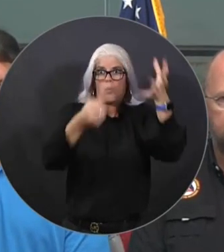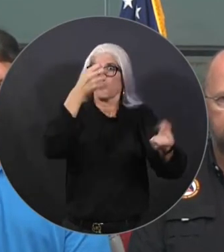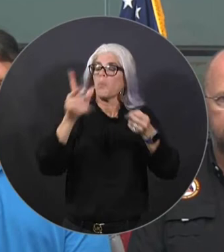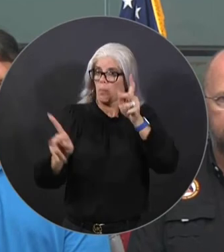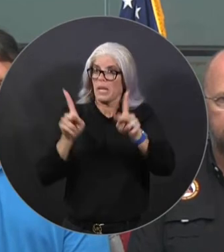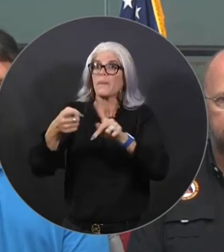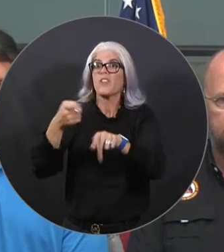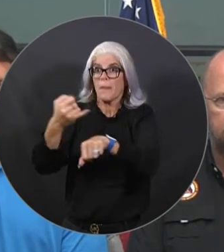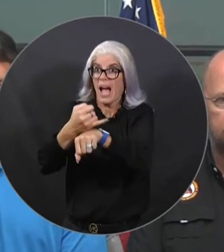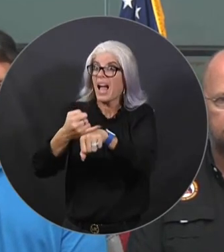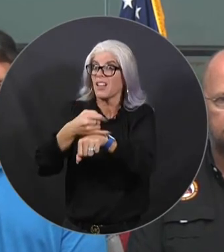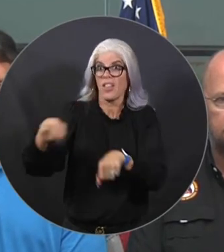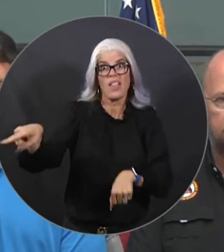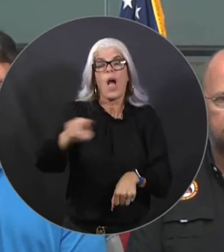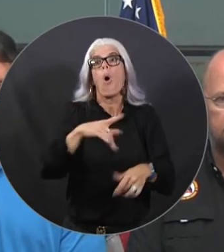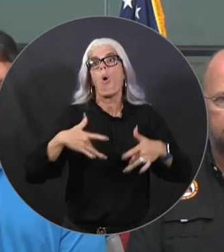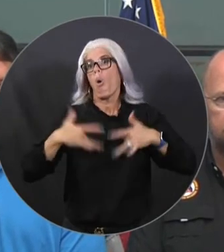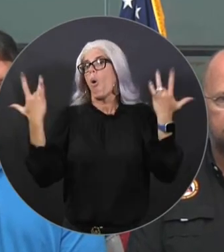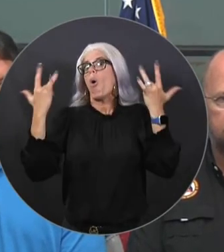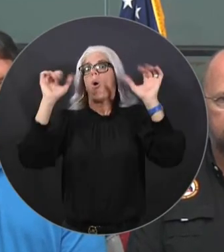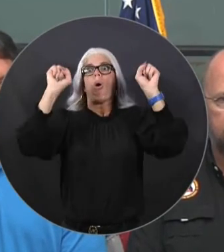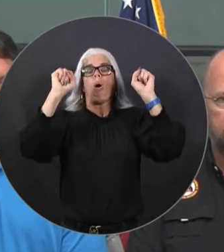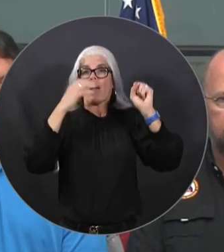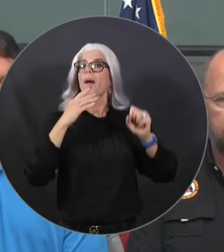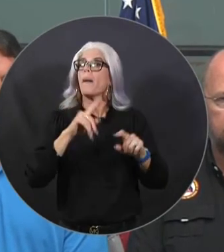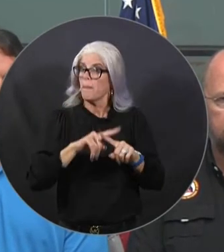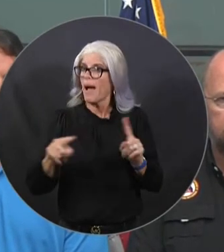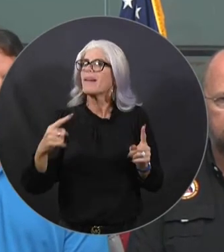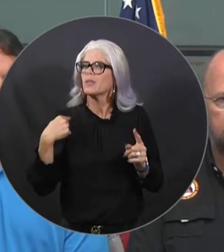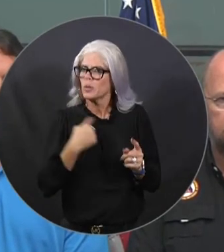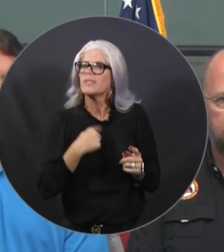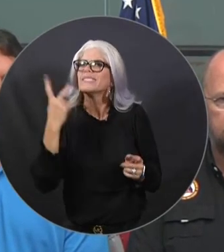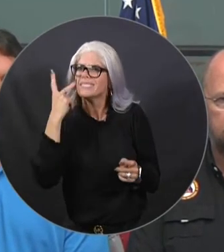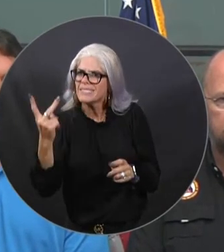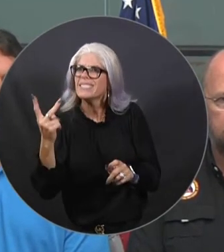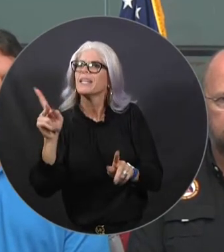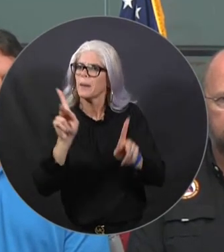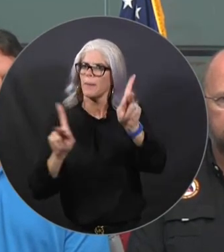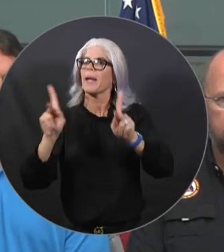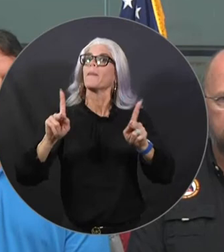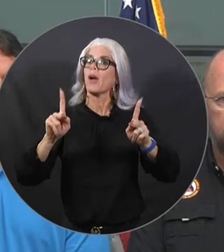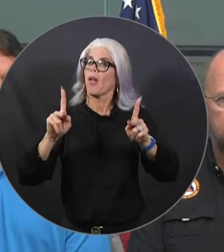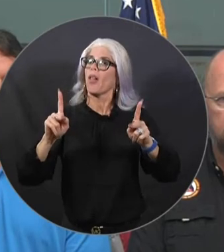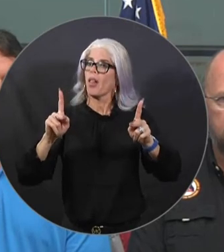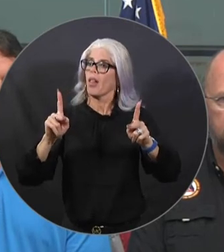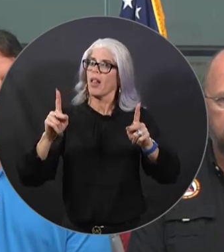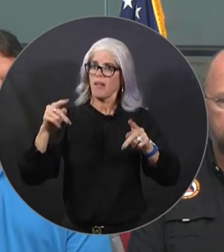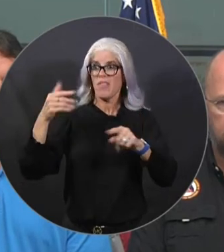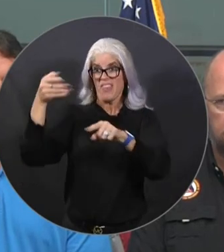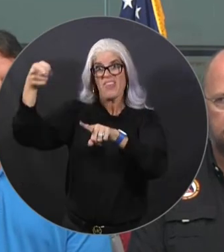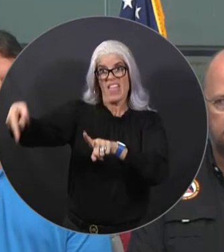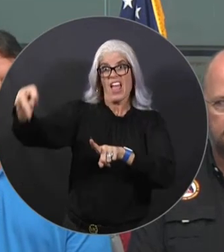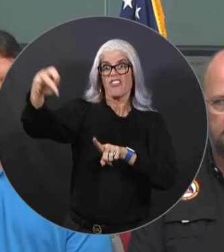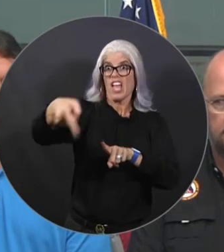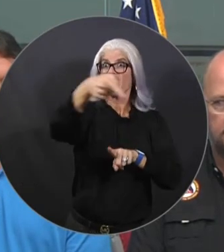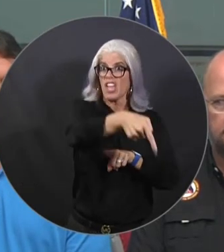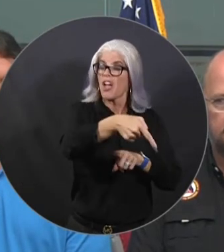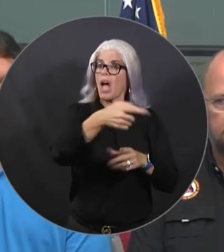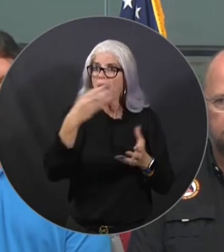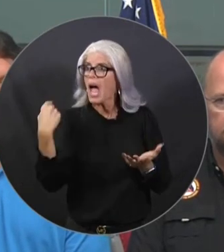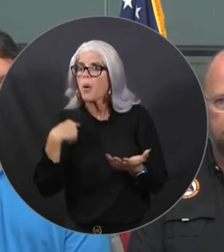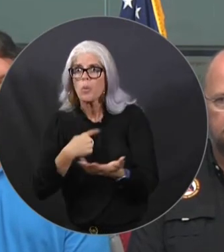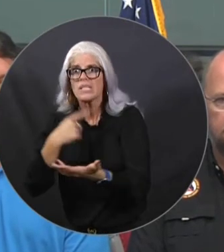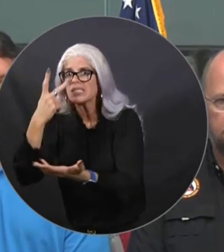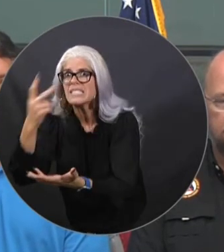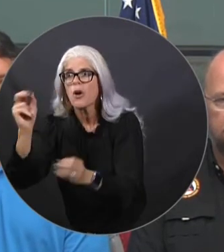but increasingly there are people who are happy that people are out there looking out for them, but say, thank you, you know, we're good. I don't